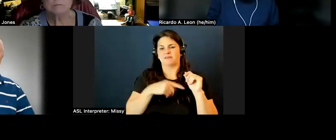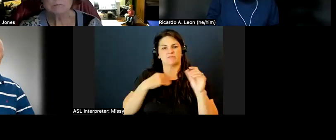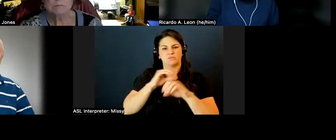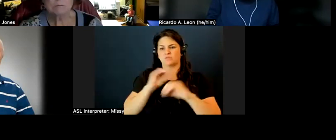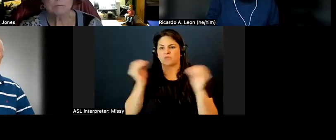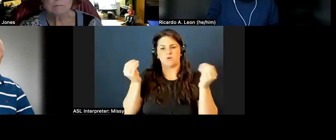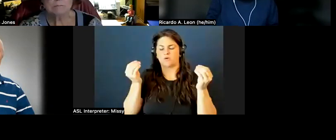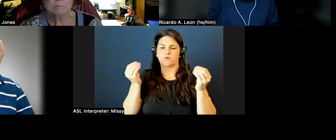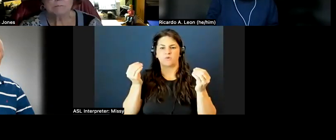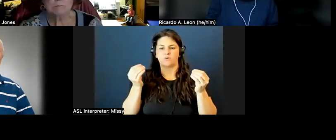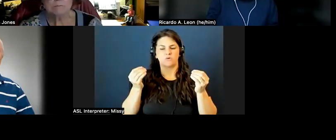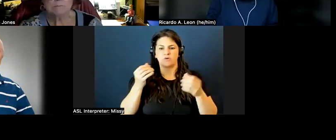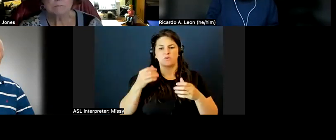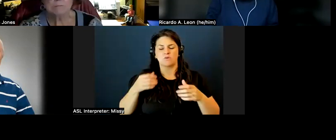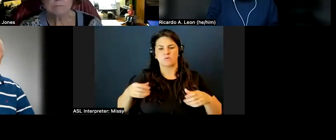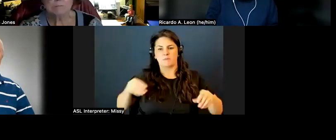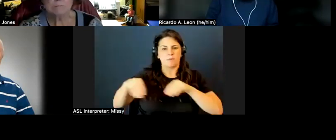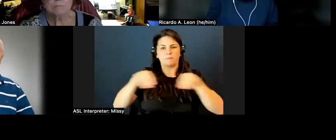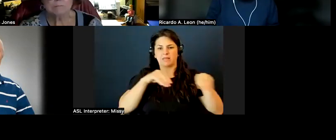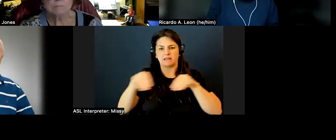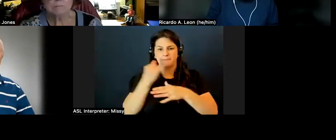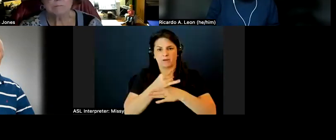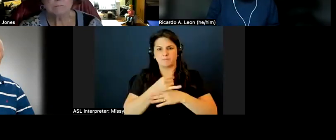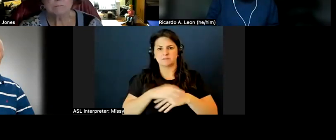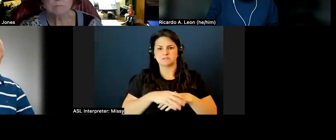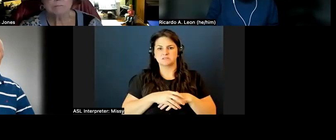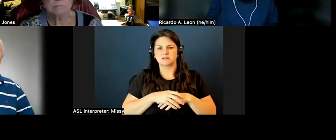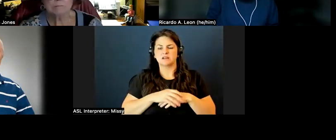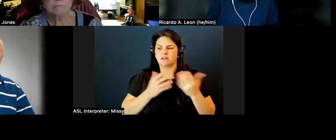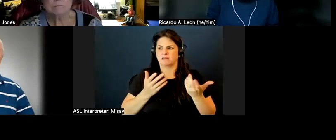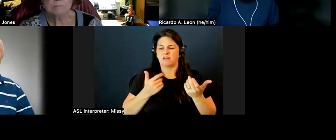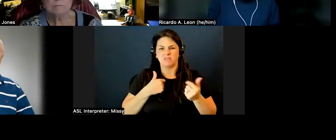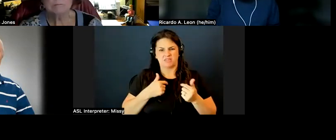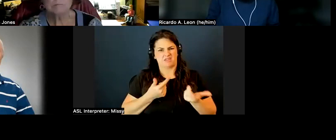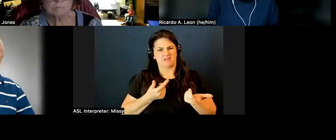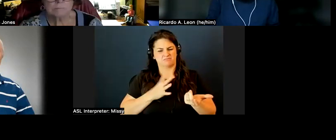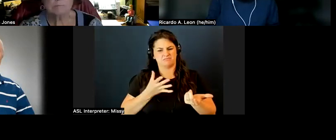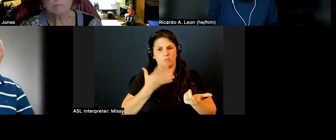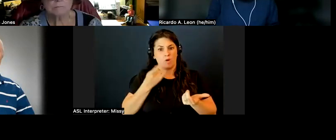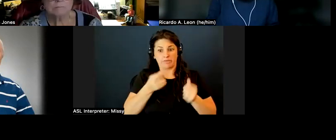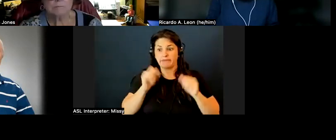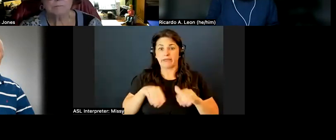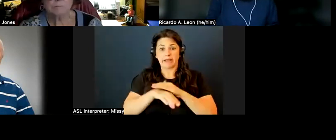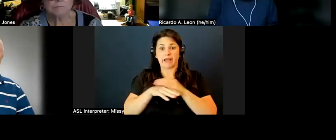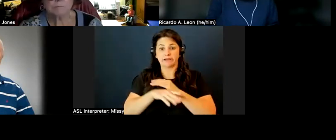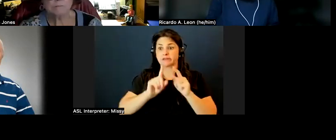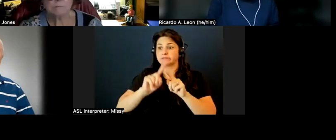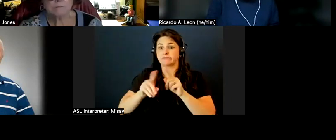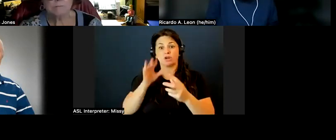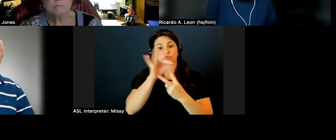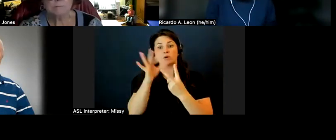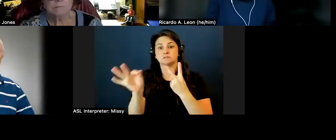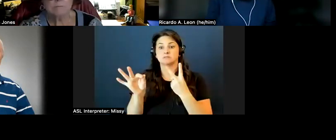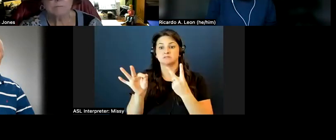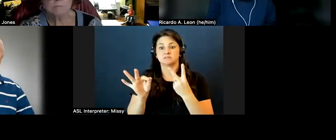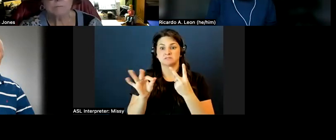having multiple ways of accessing a facility, and those of us who are mobility